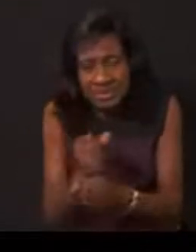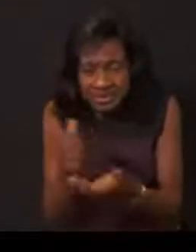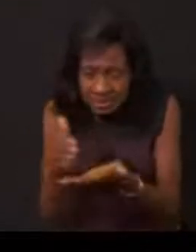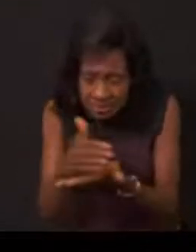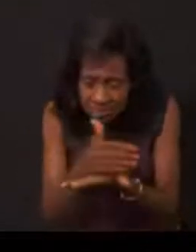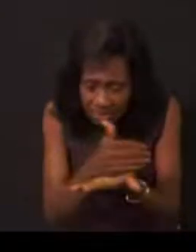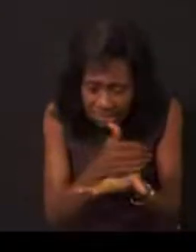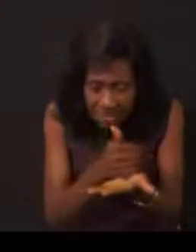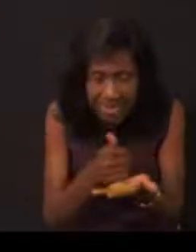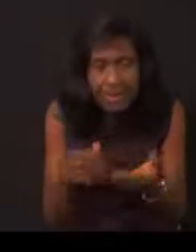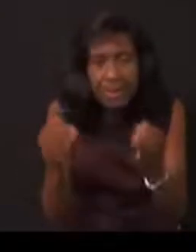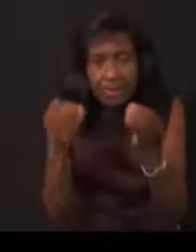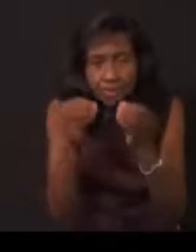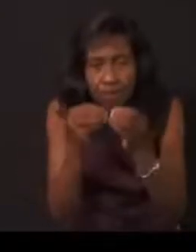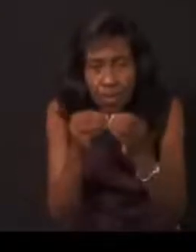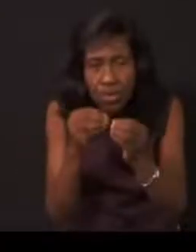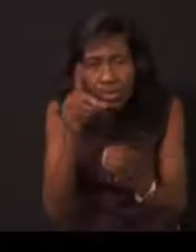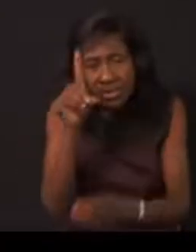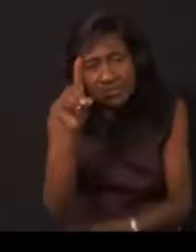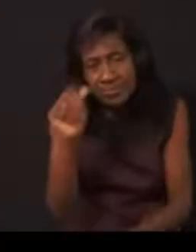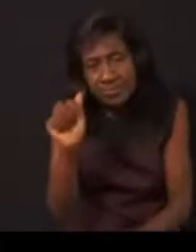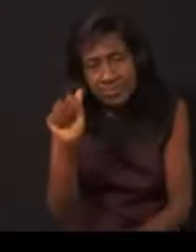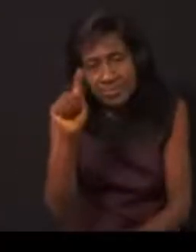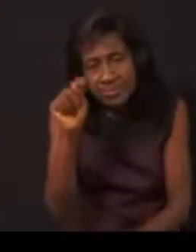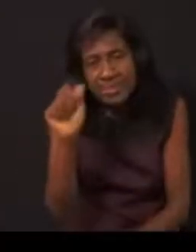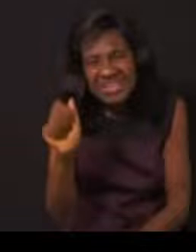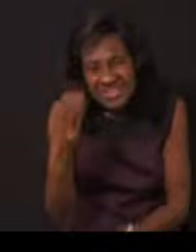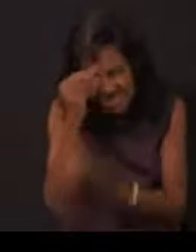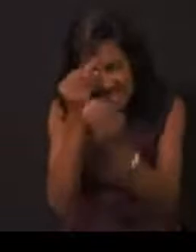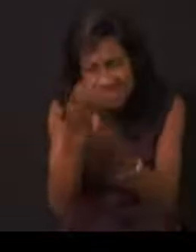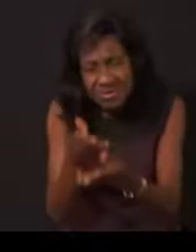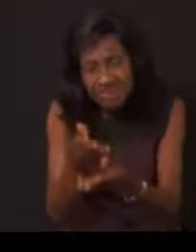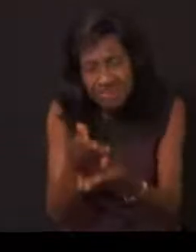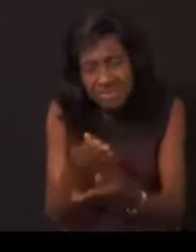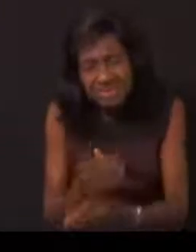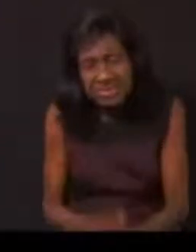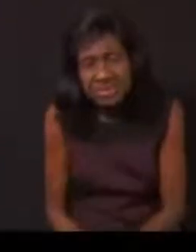is an important part of our management strategy, and